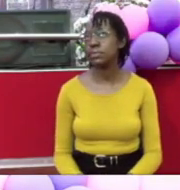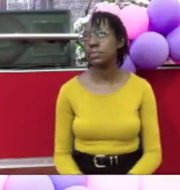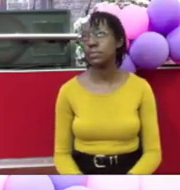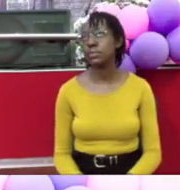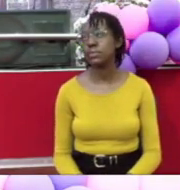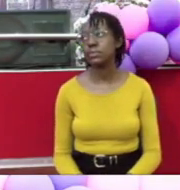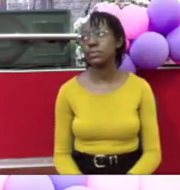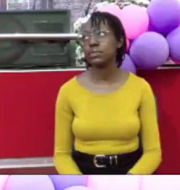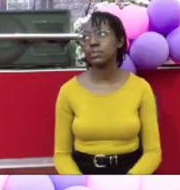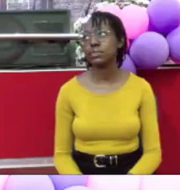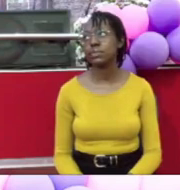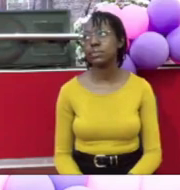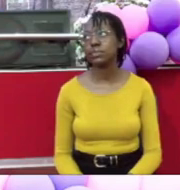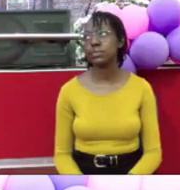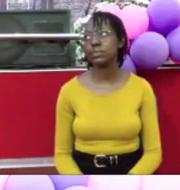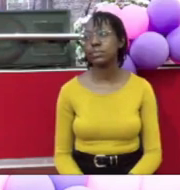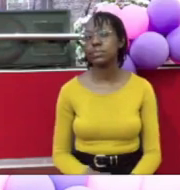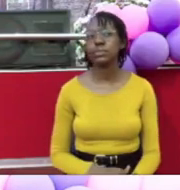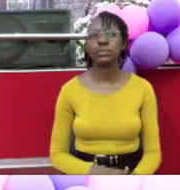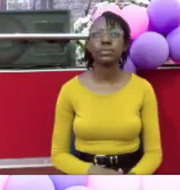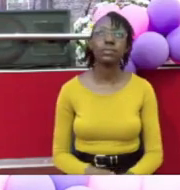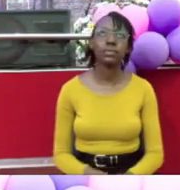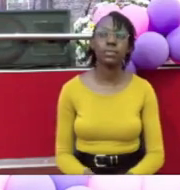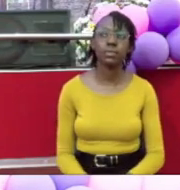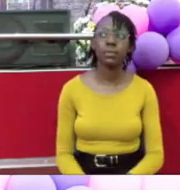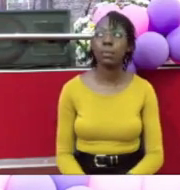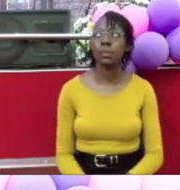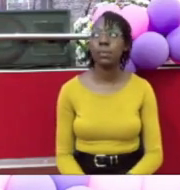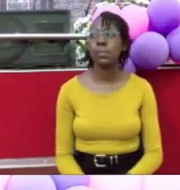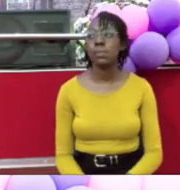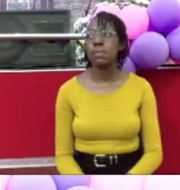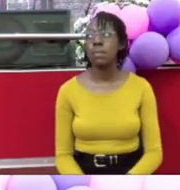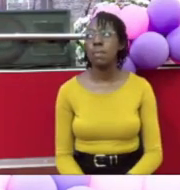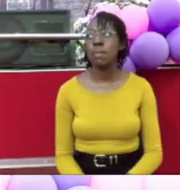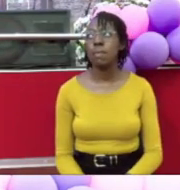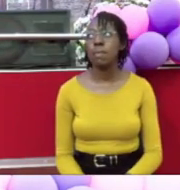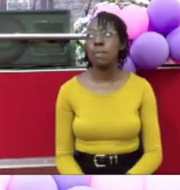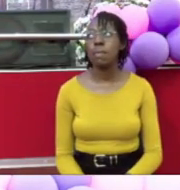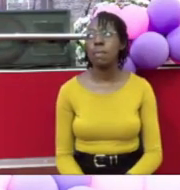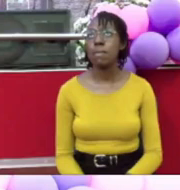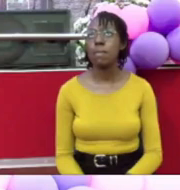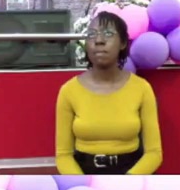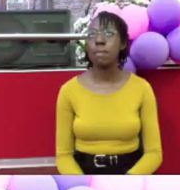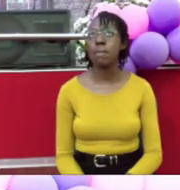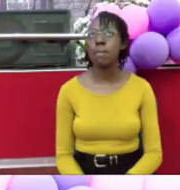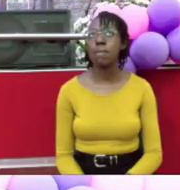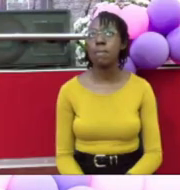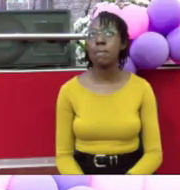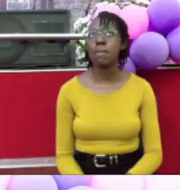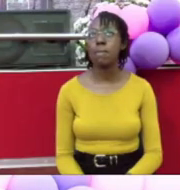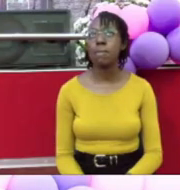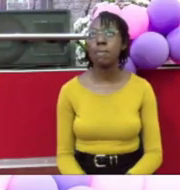the balcony. Kule juu kwenye balcony pana naona kuna mkono umeinuliwa pale juu. Kama